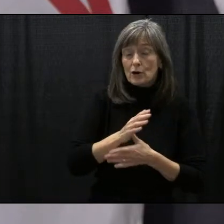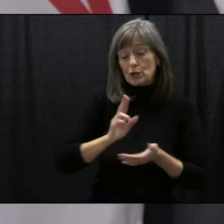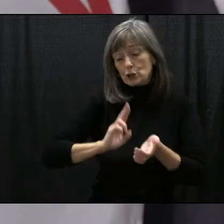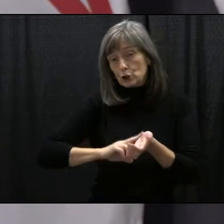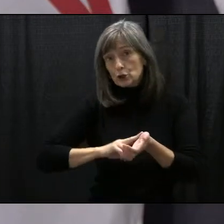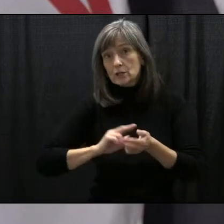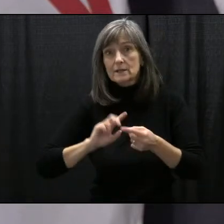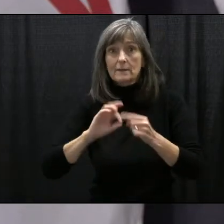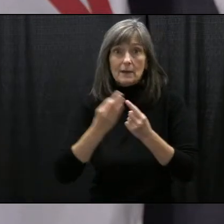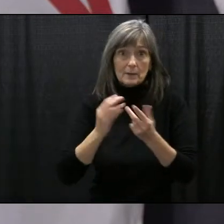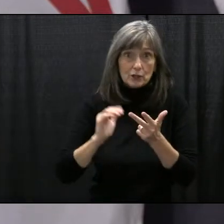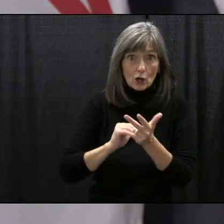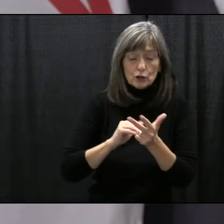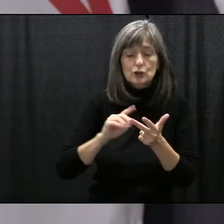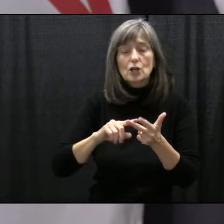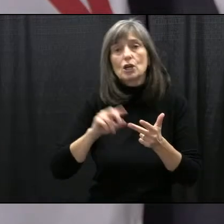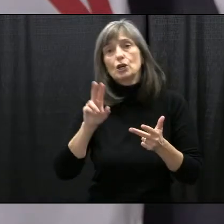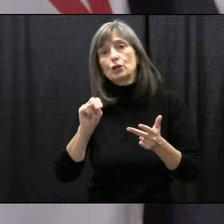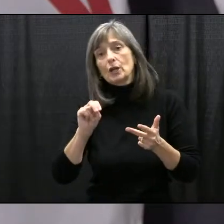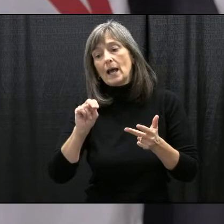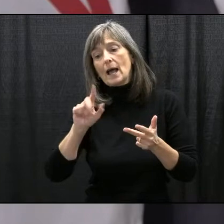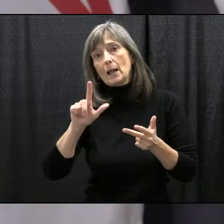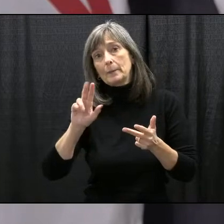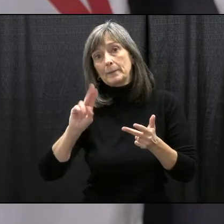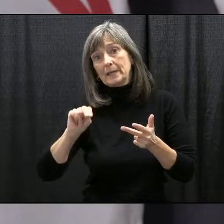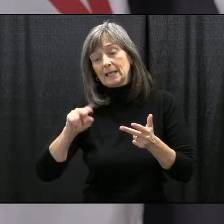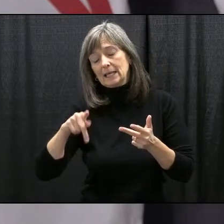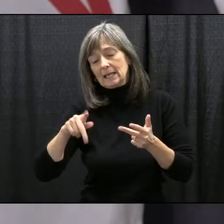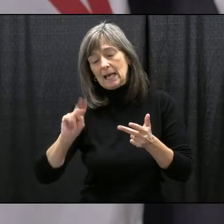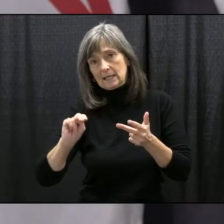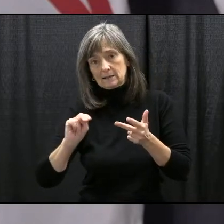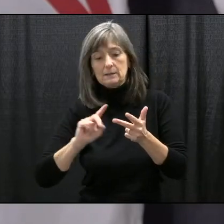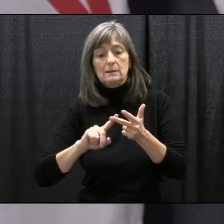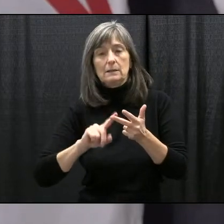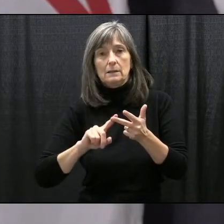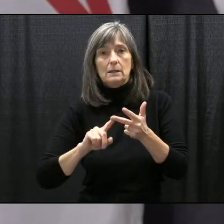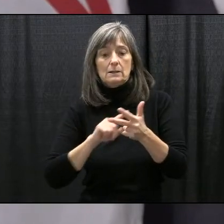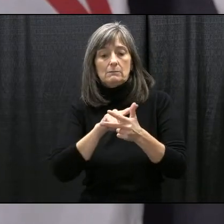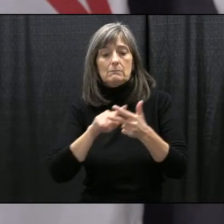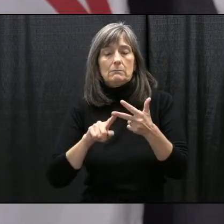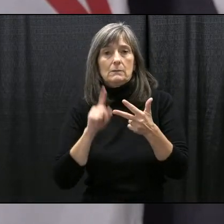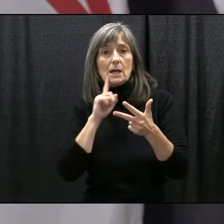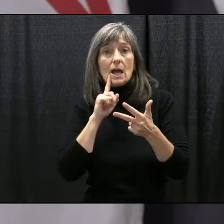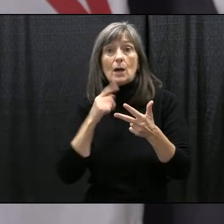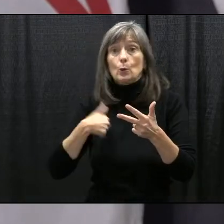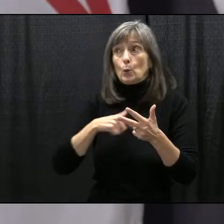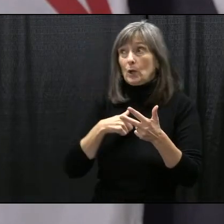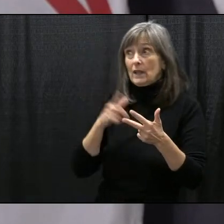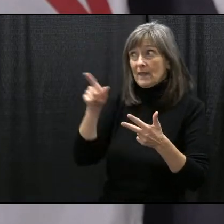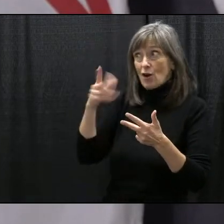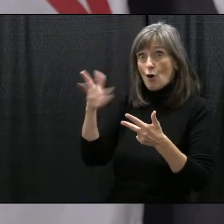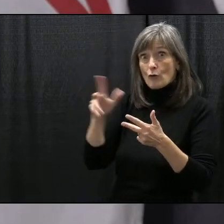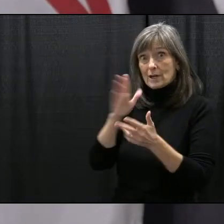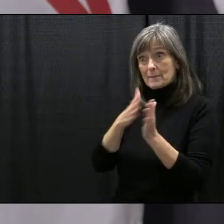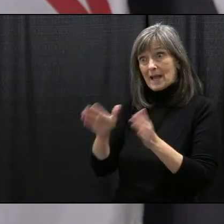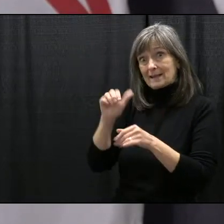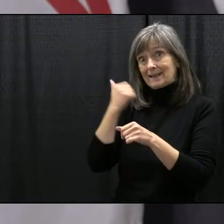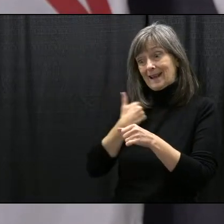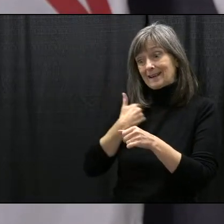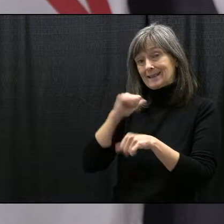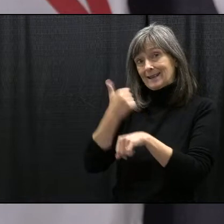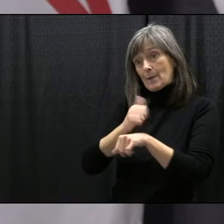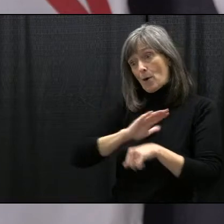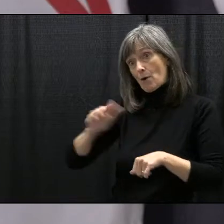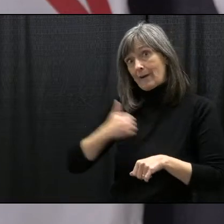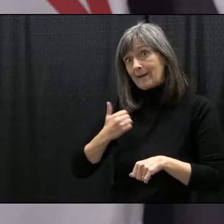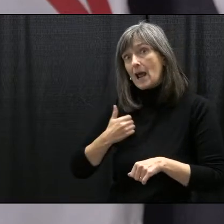practitioners, or family physicians, and certainly we will be working with them to leverage our share of that. As I've said